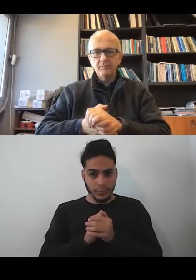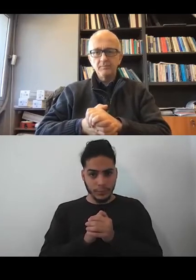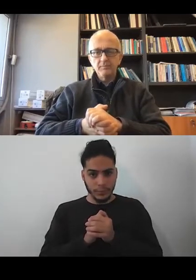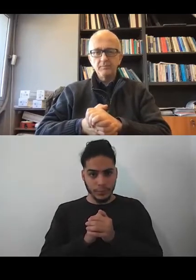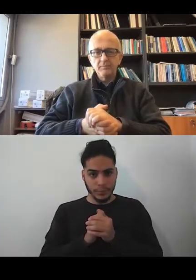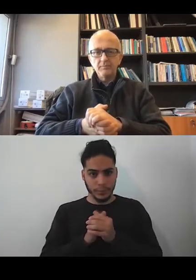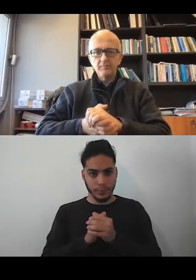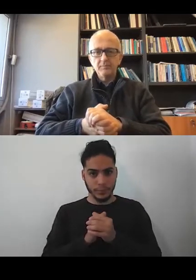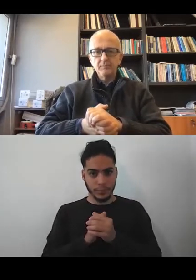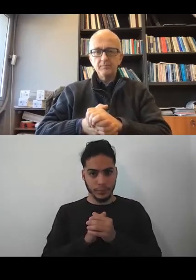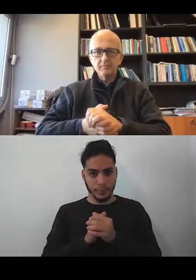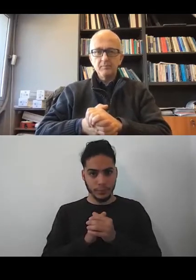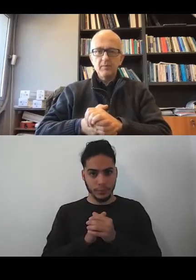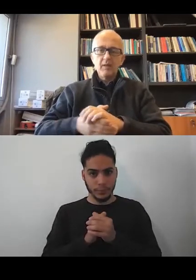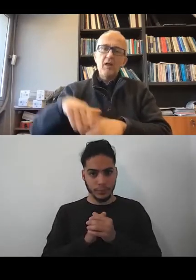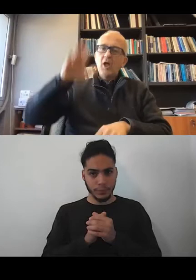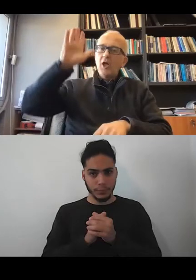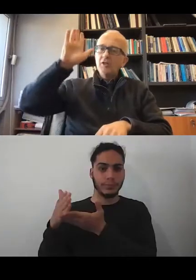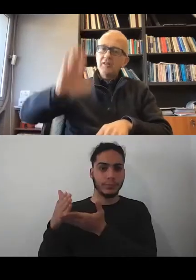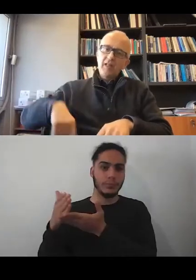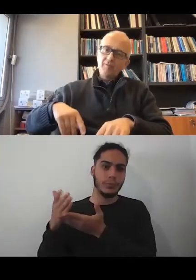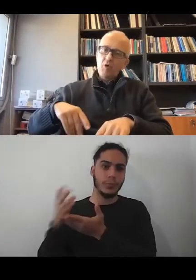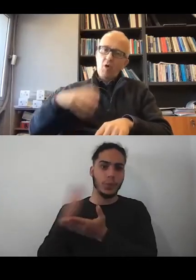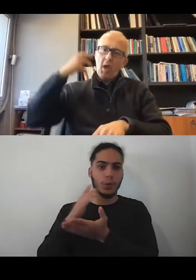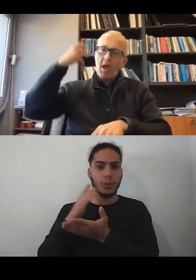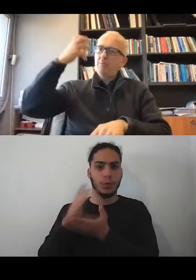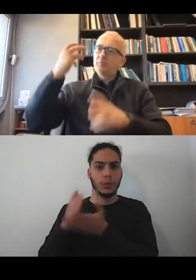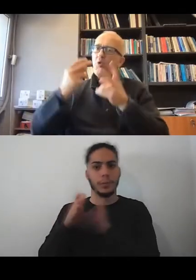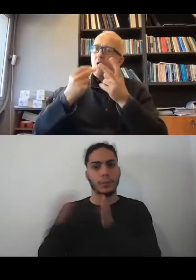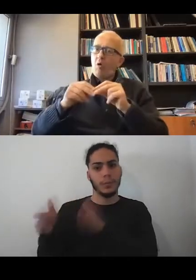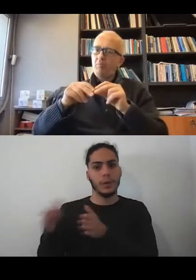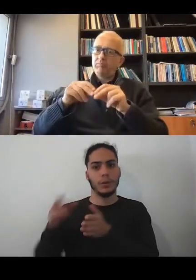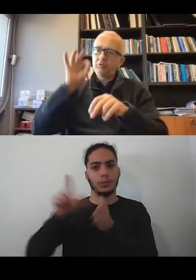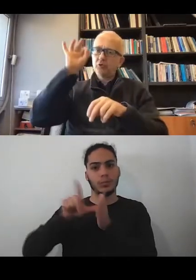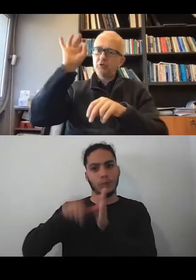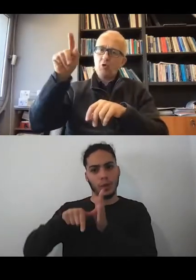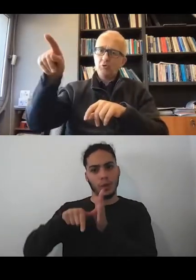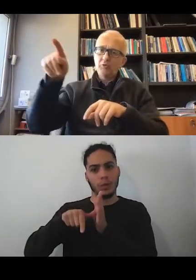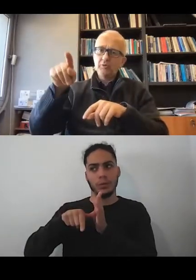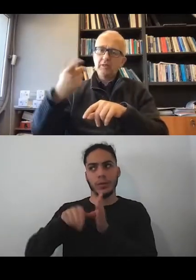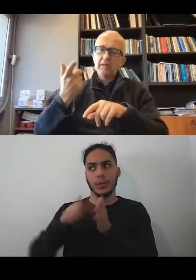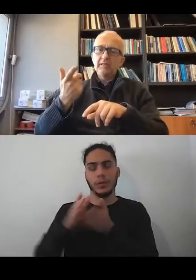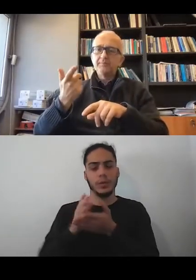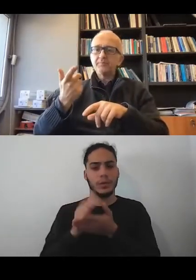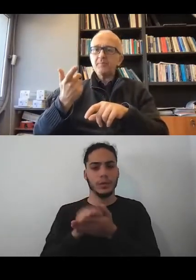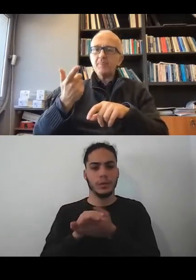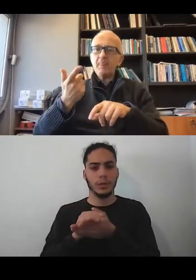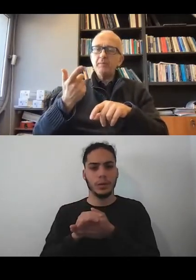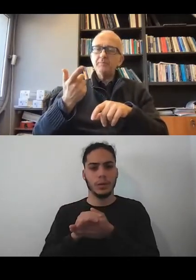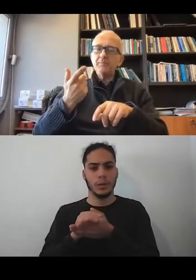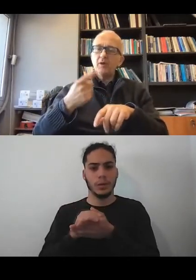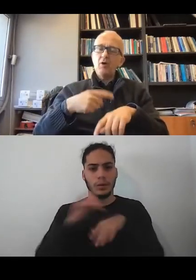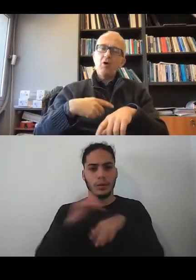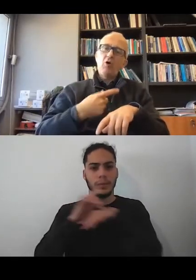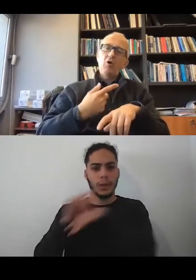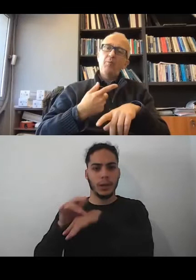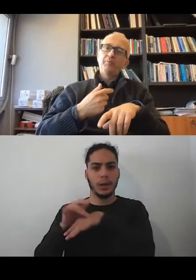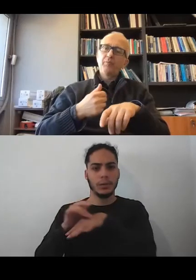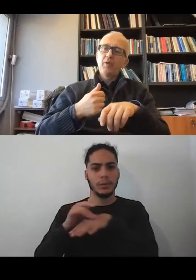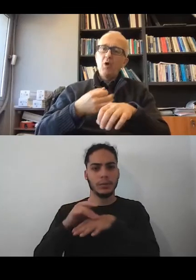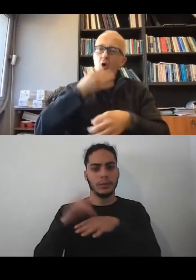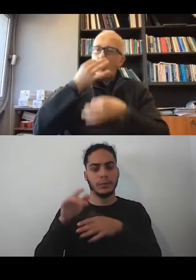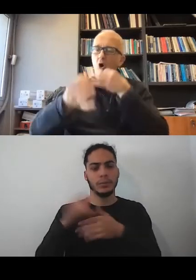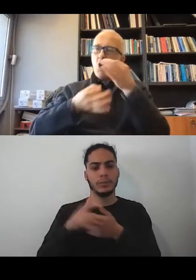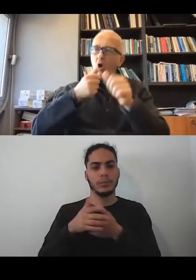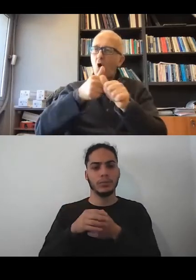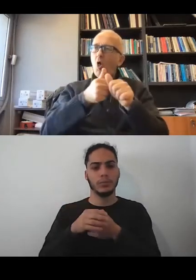And the last output of the project is the teacher's guides, in order to assist the tutors in using